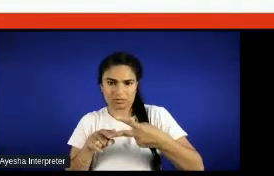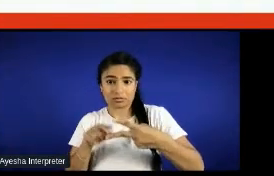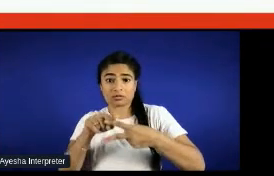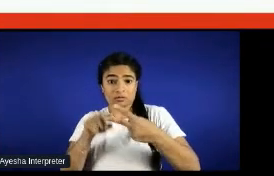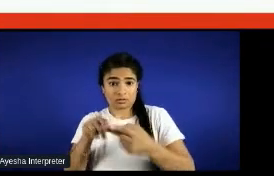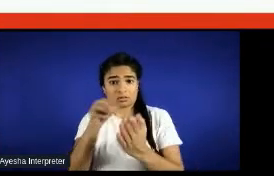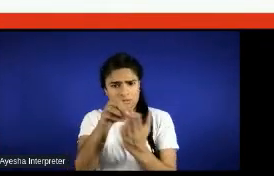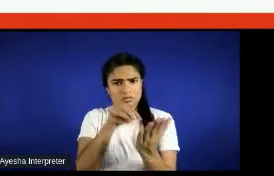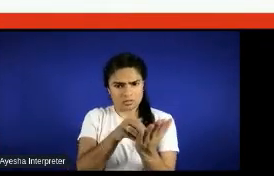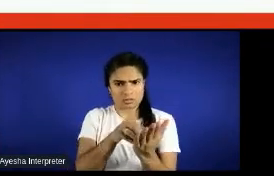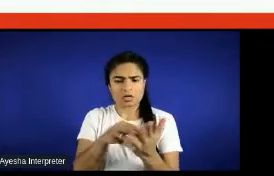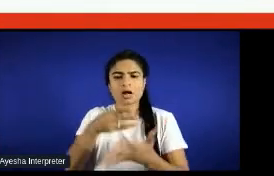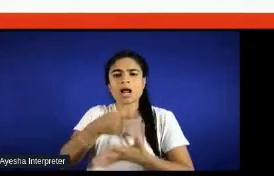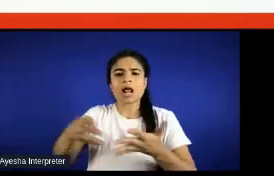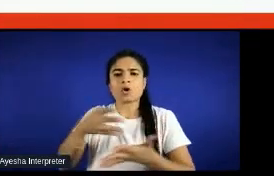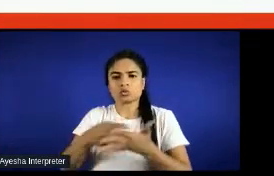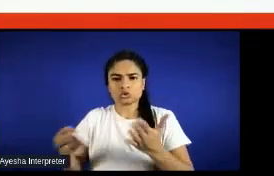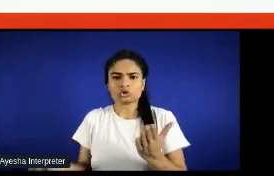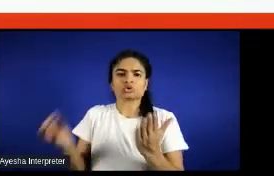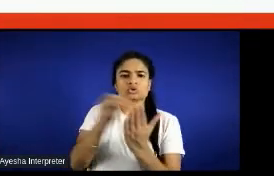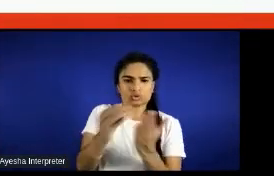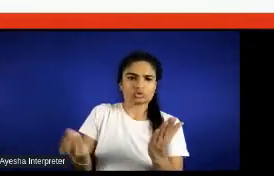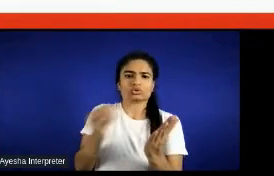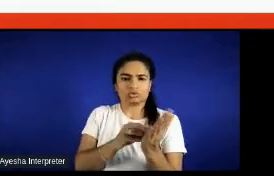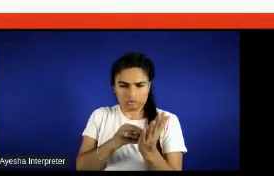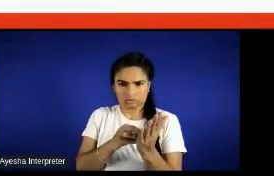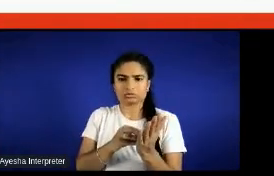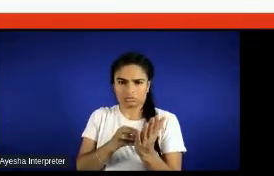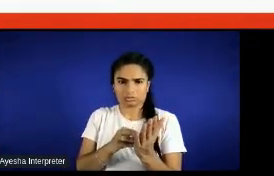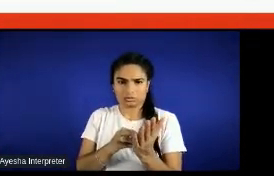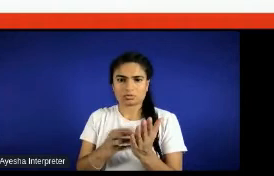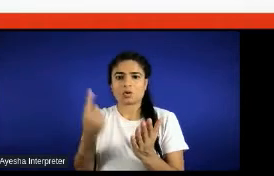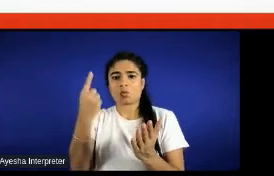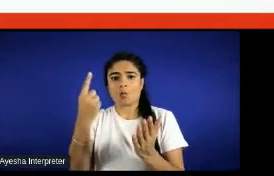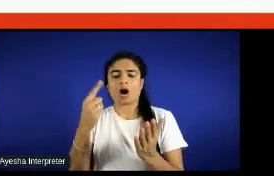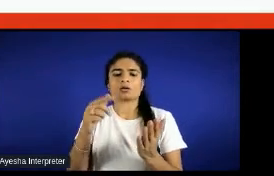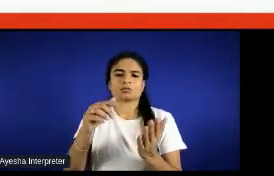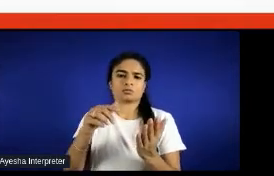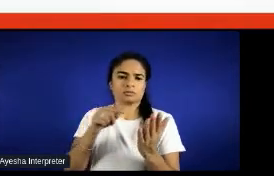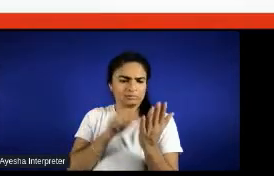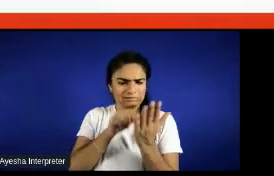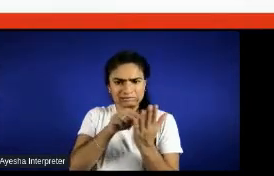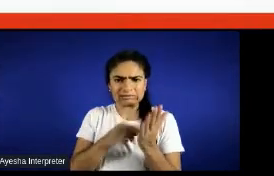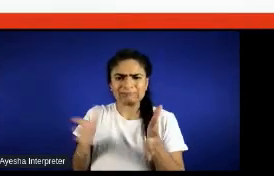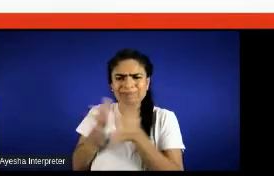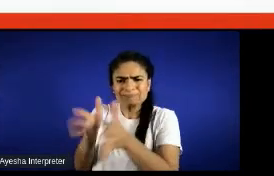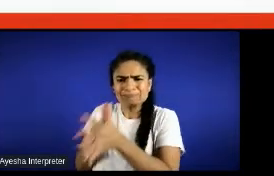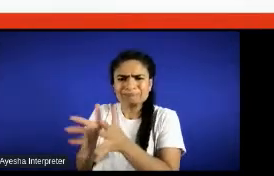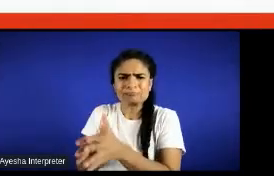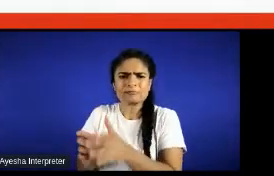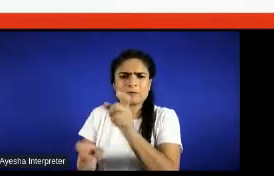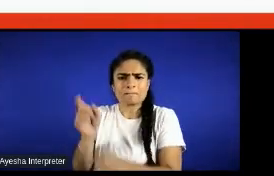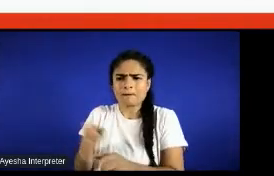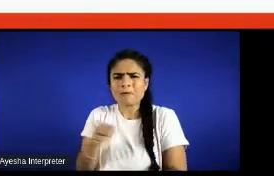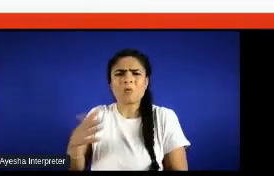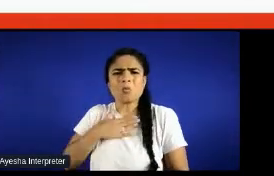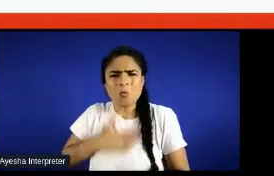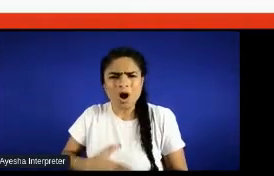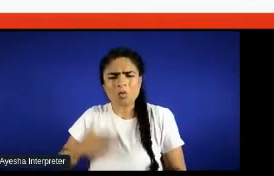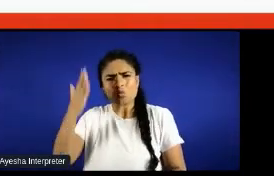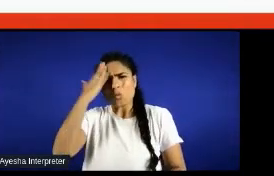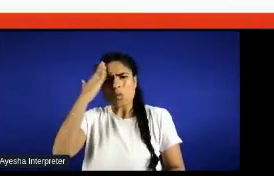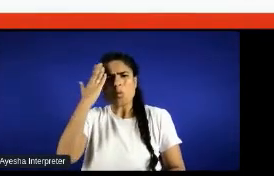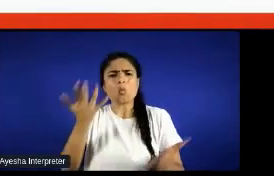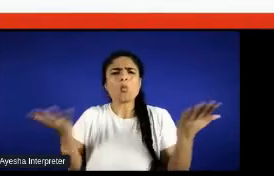The application is trying to explain for people who want to know, rather than calling us on the hotline, they